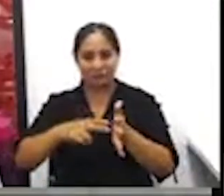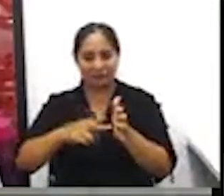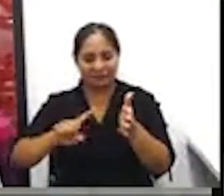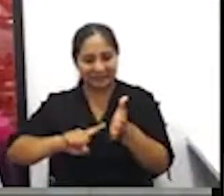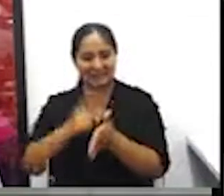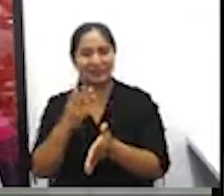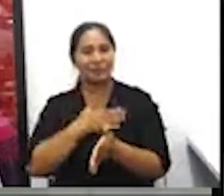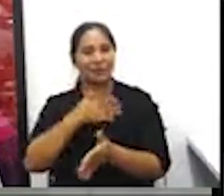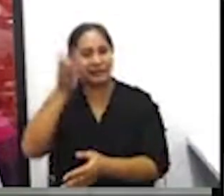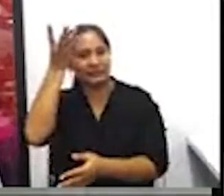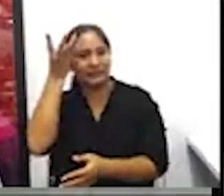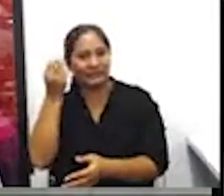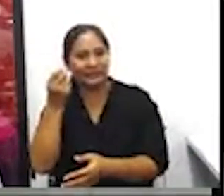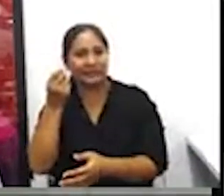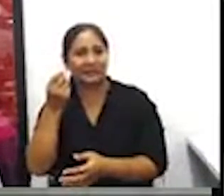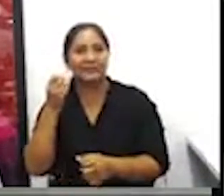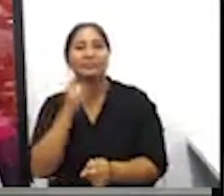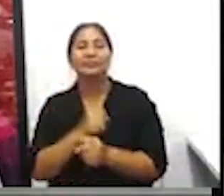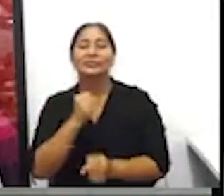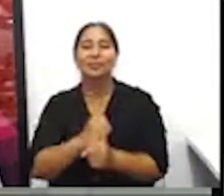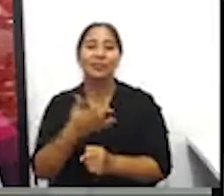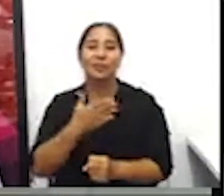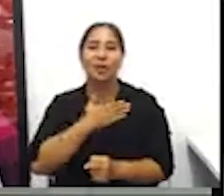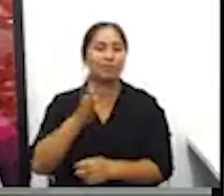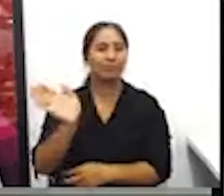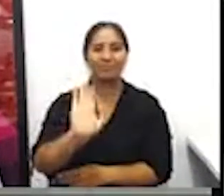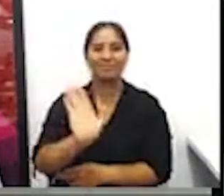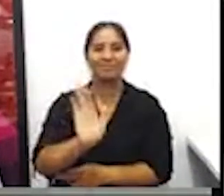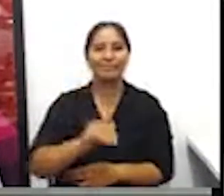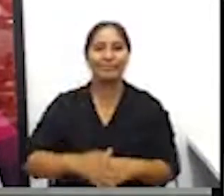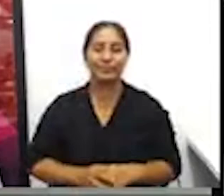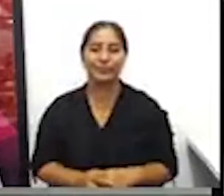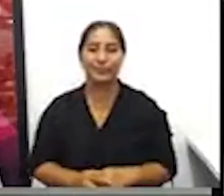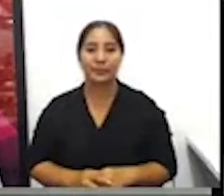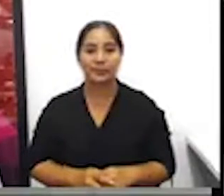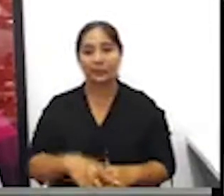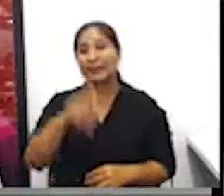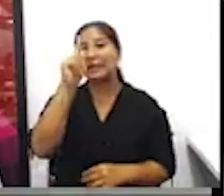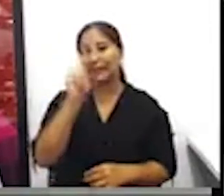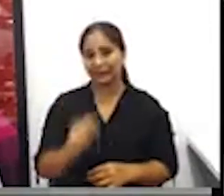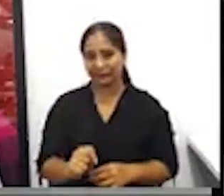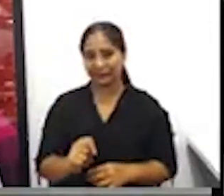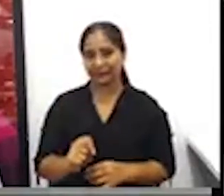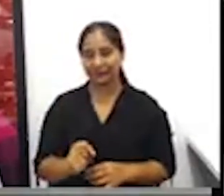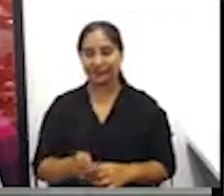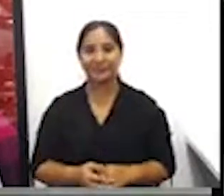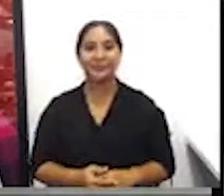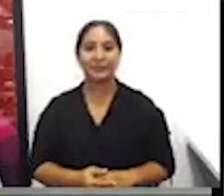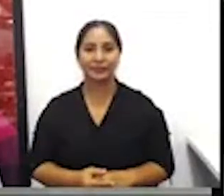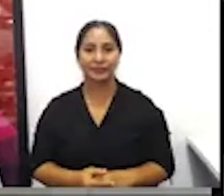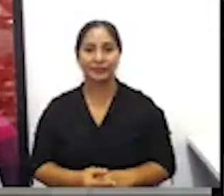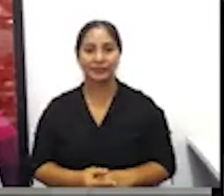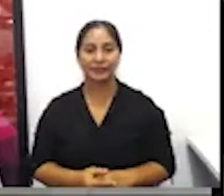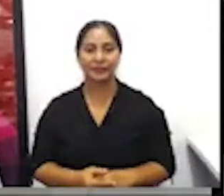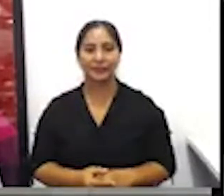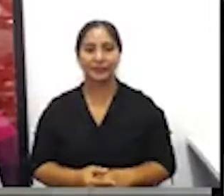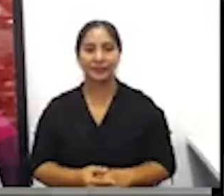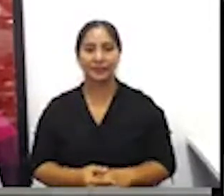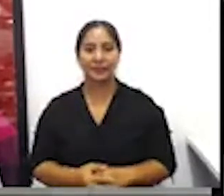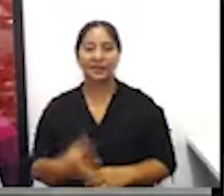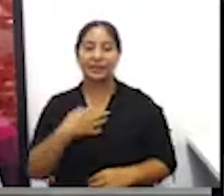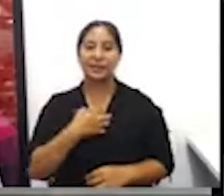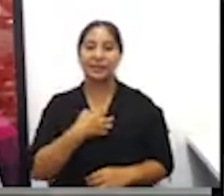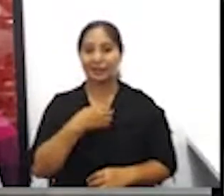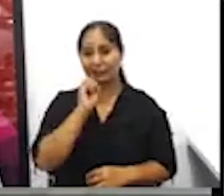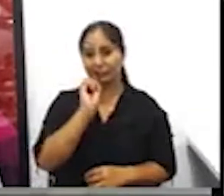important to have fun in your life, to have joy in your life, because the